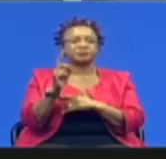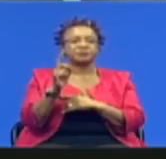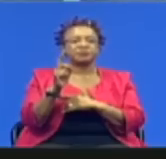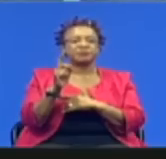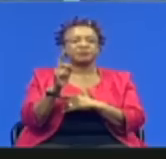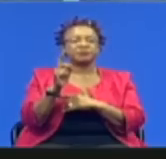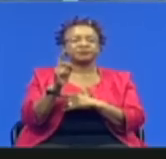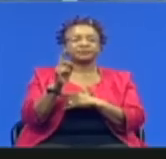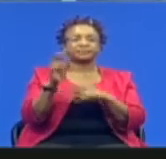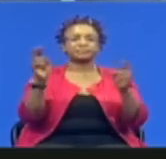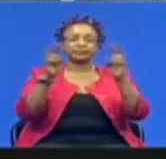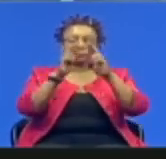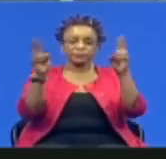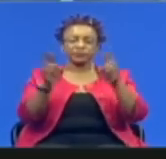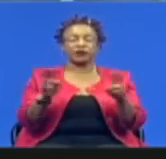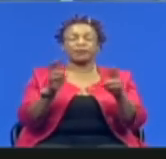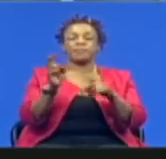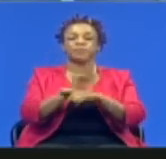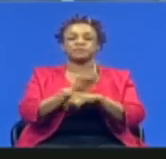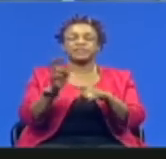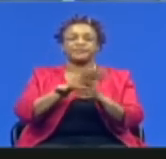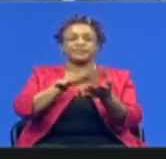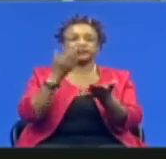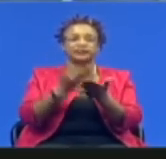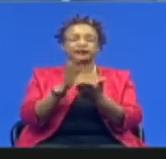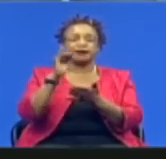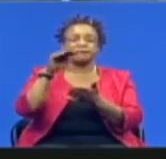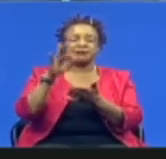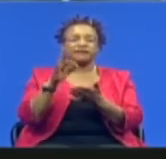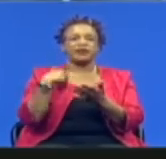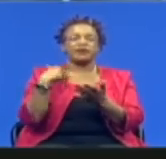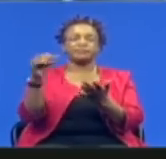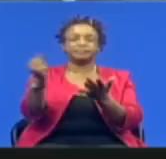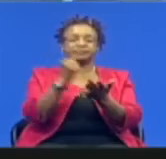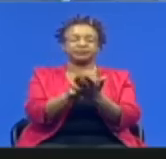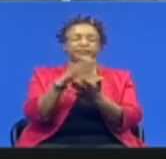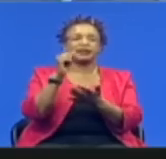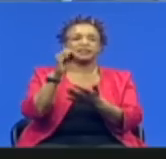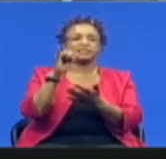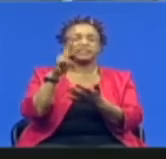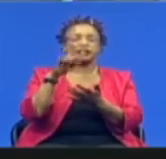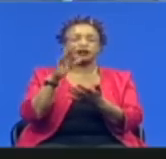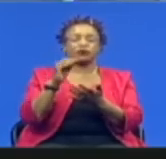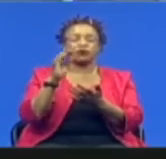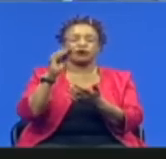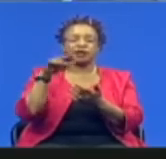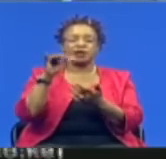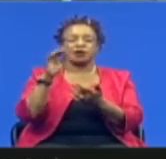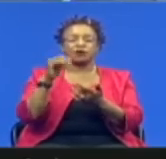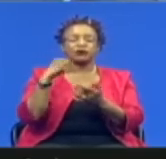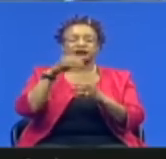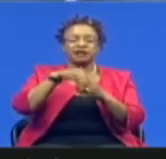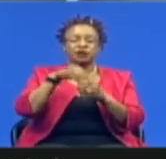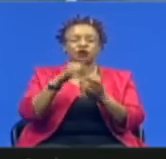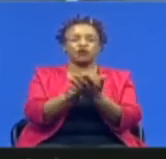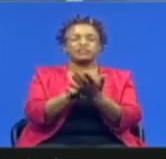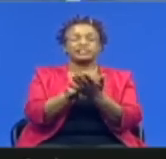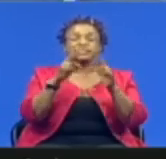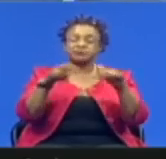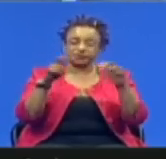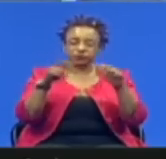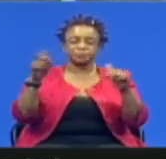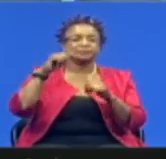Now, the International Monetary Fund has appointed Nancy Asiko Onyango as the Director of Fund's Office of Internal Audit and Inspection. The